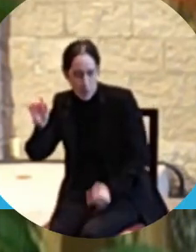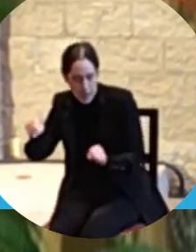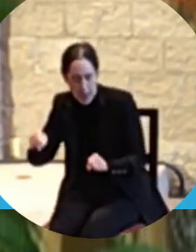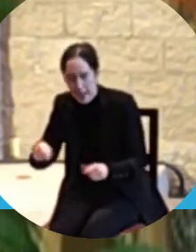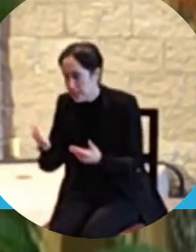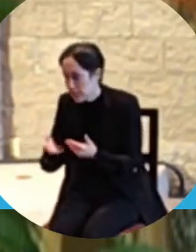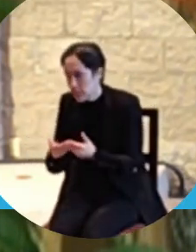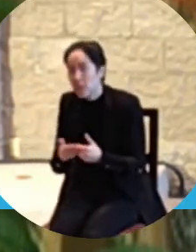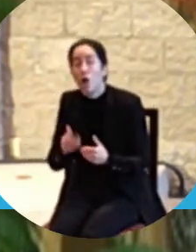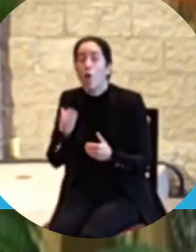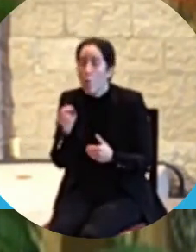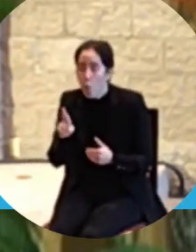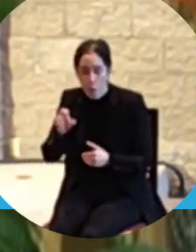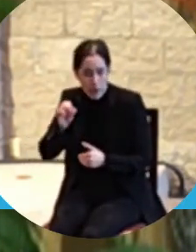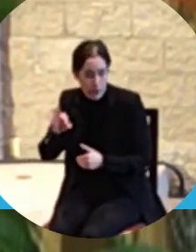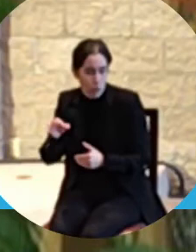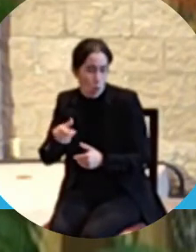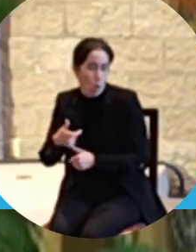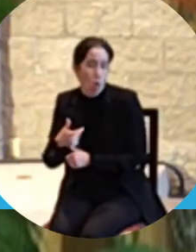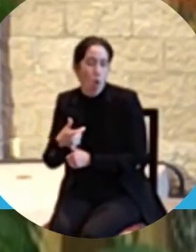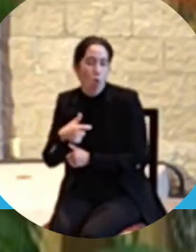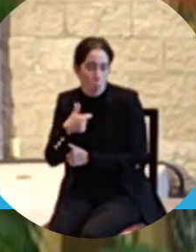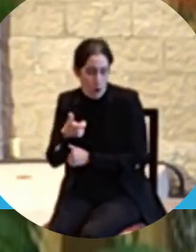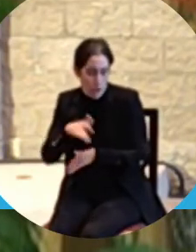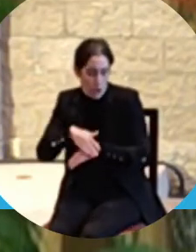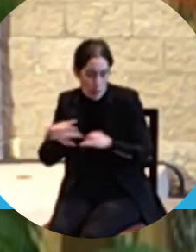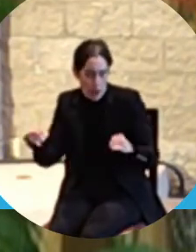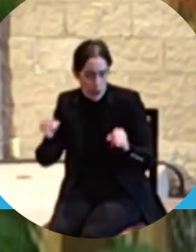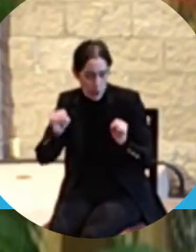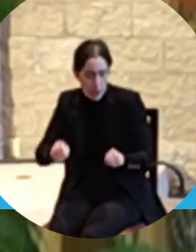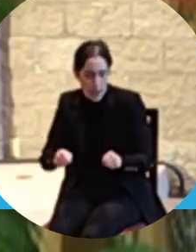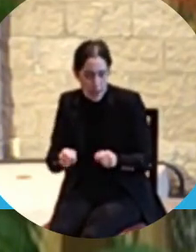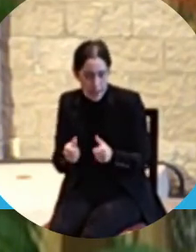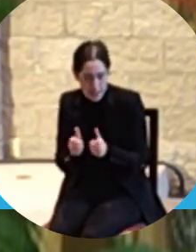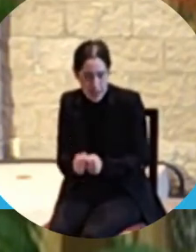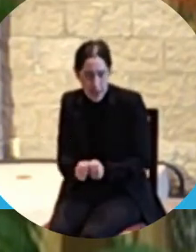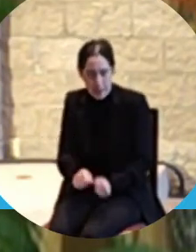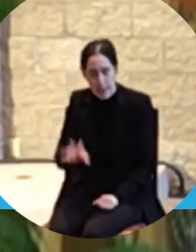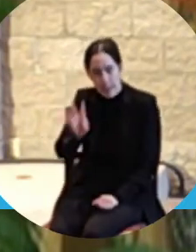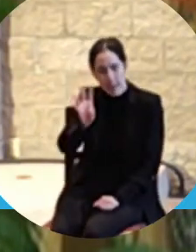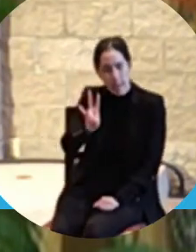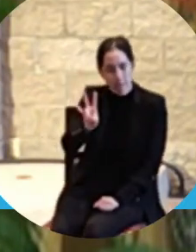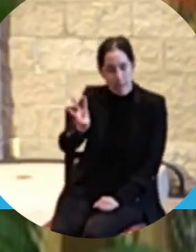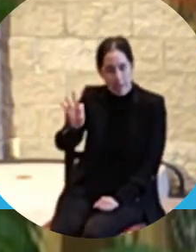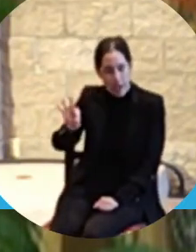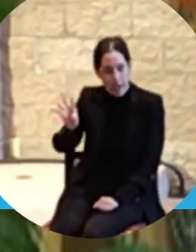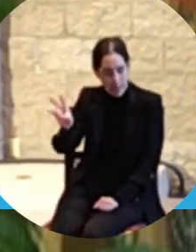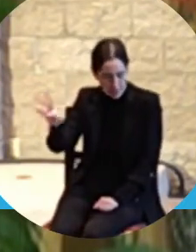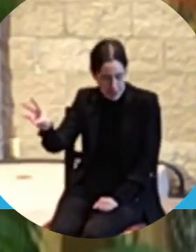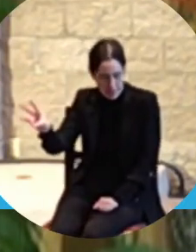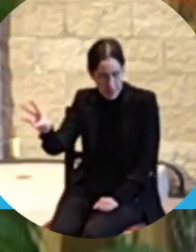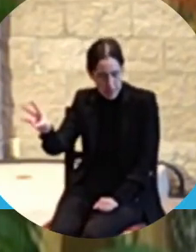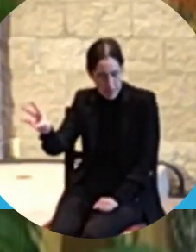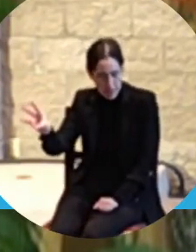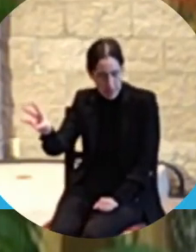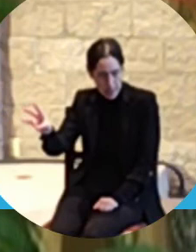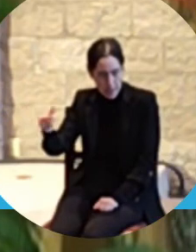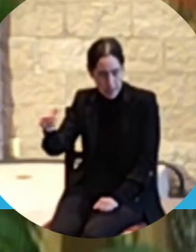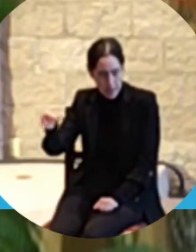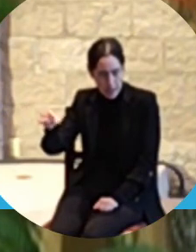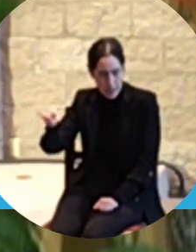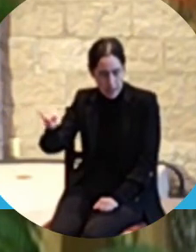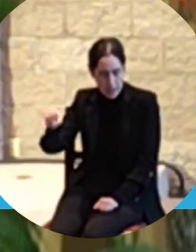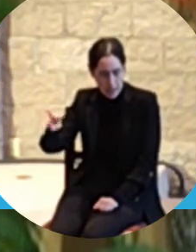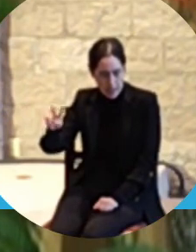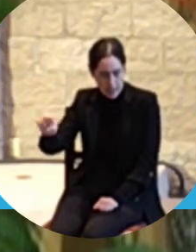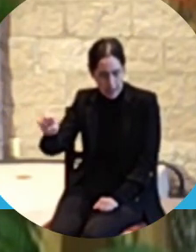text 77977 on your mobile phone, 77977, give to Unity, and